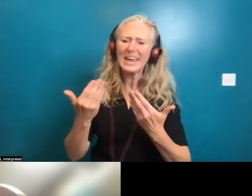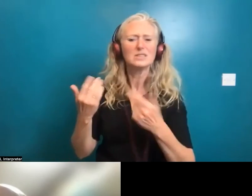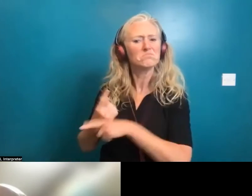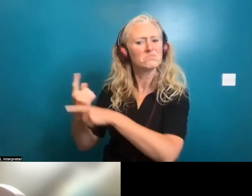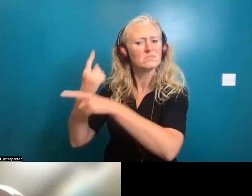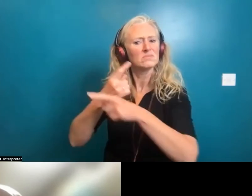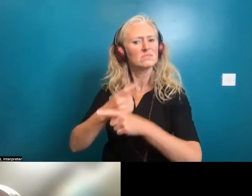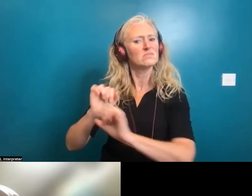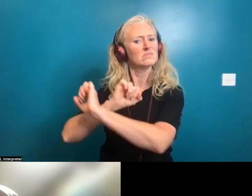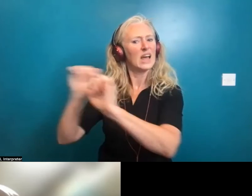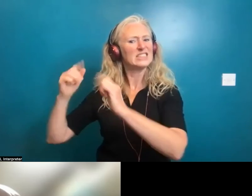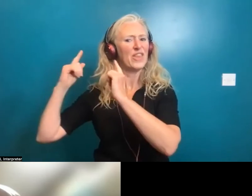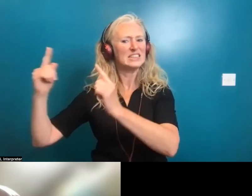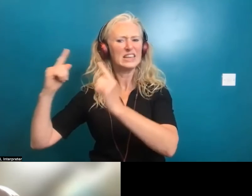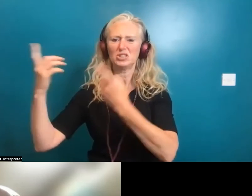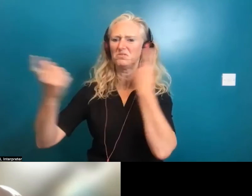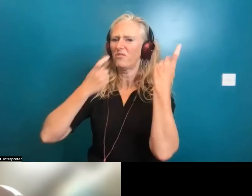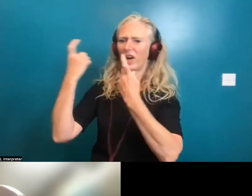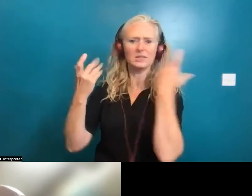out, where are the difficulties,